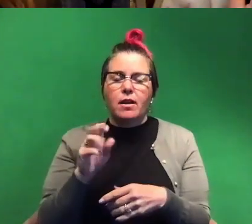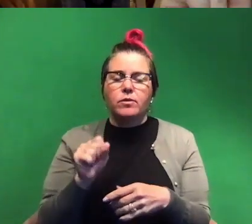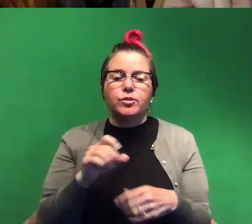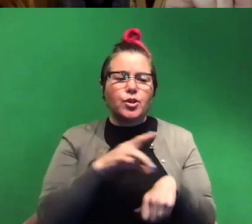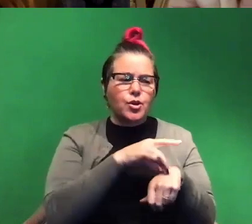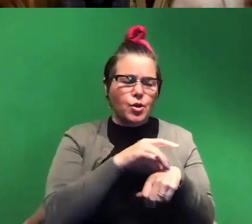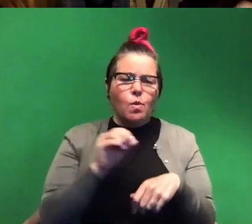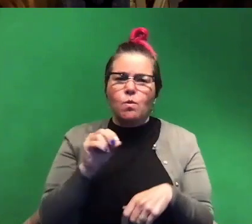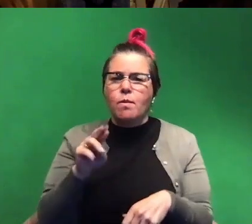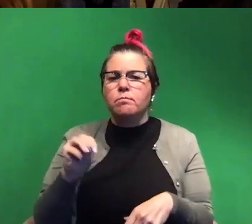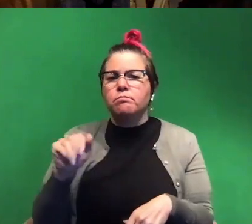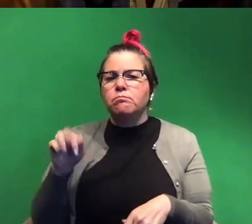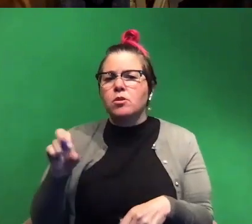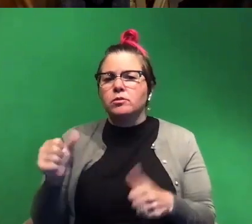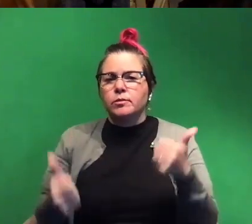or Mars?